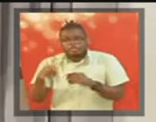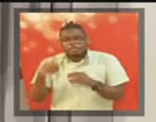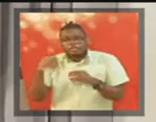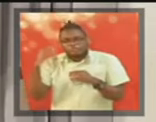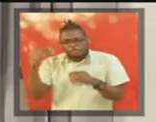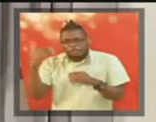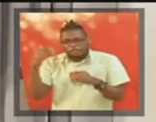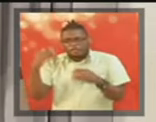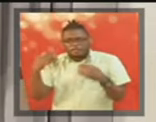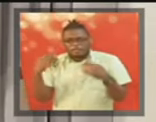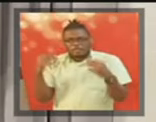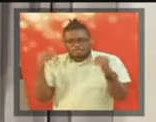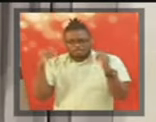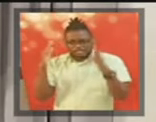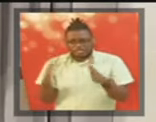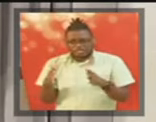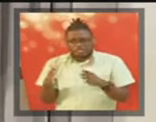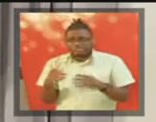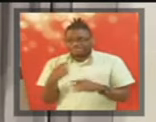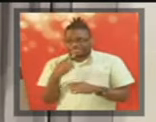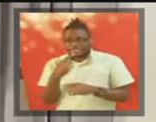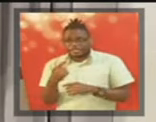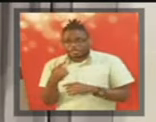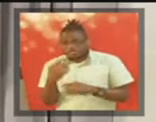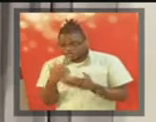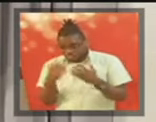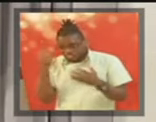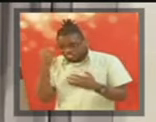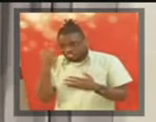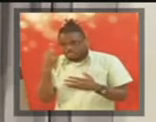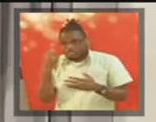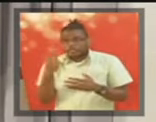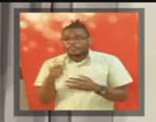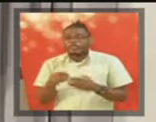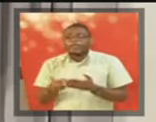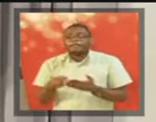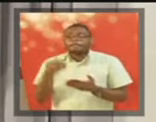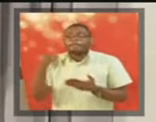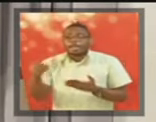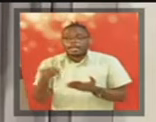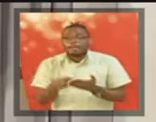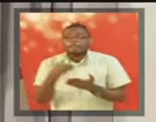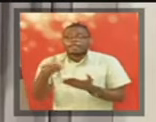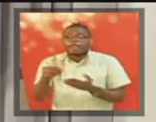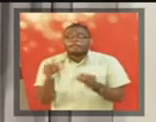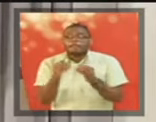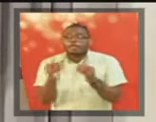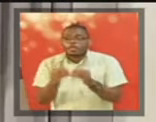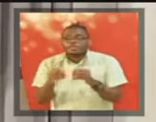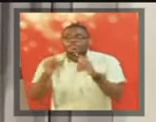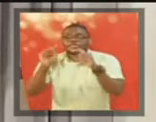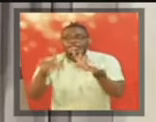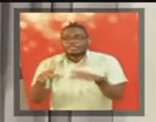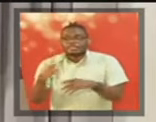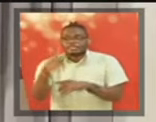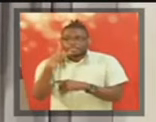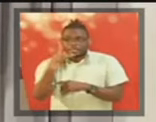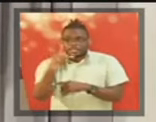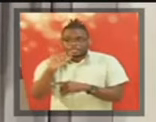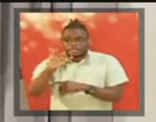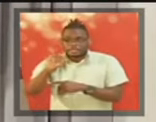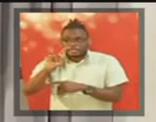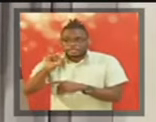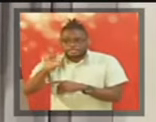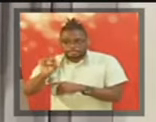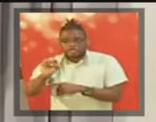have said that we are in the process of purchasing rapid PCR kits, which are in number close to 200,000 when